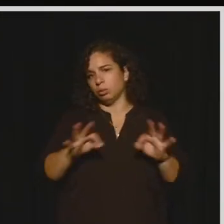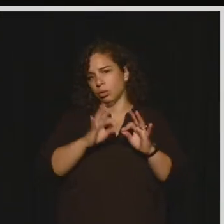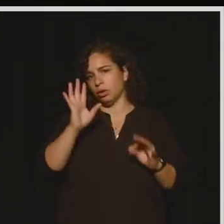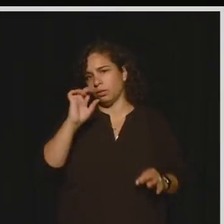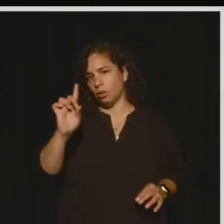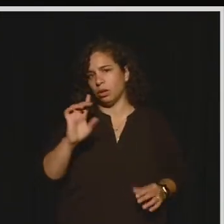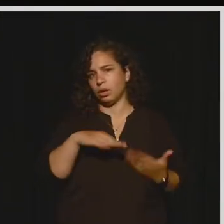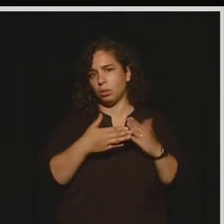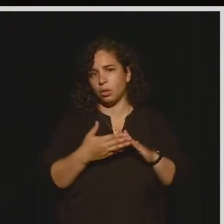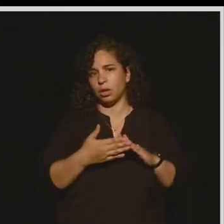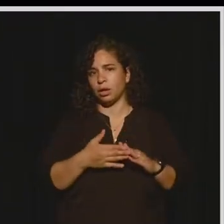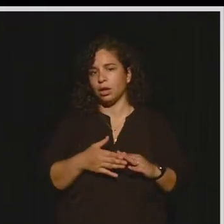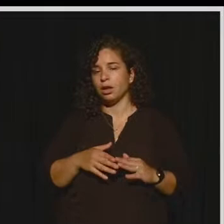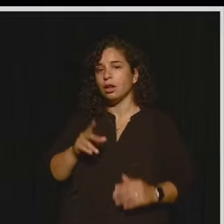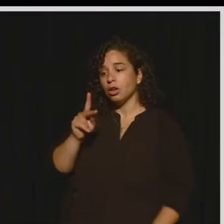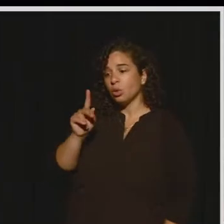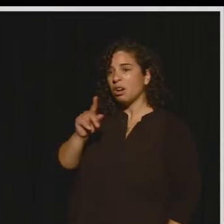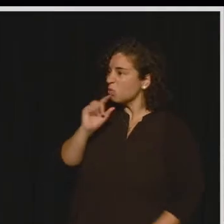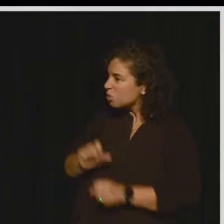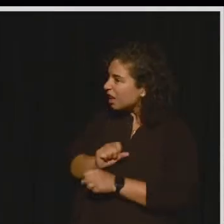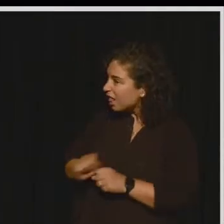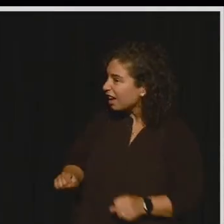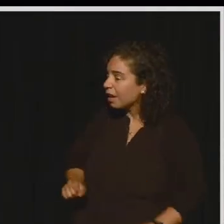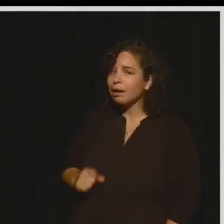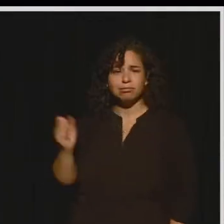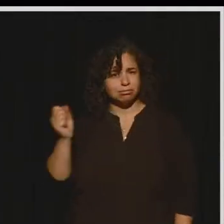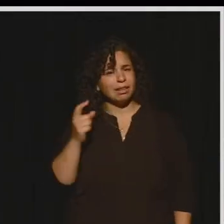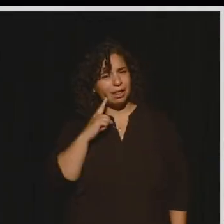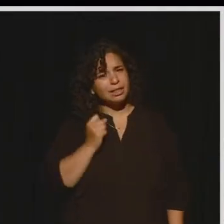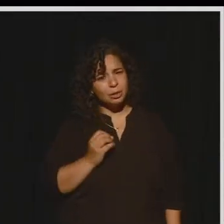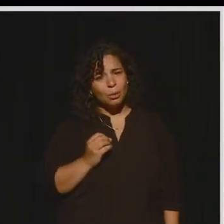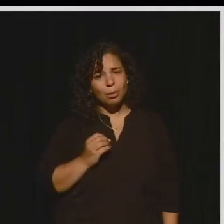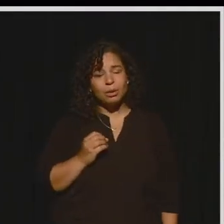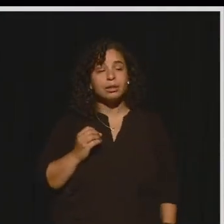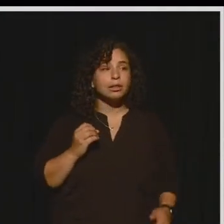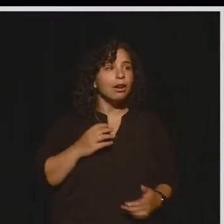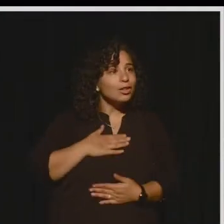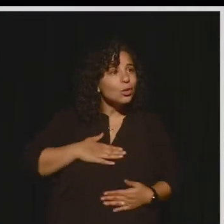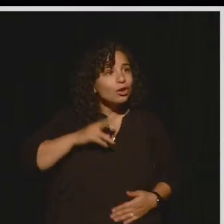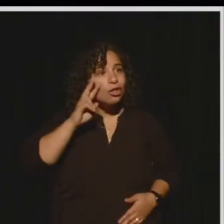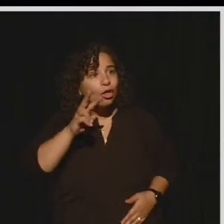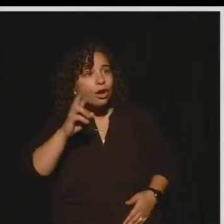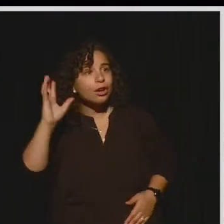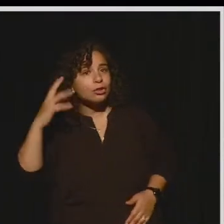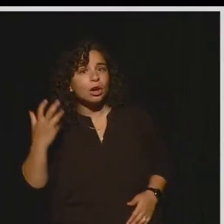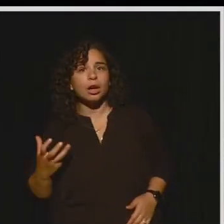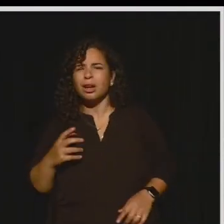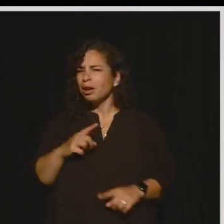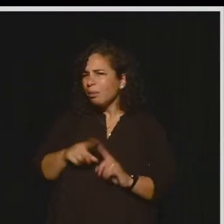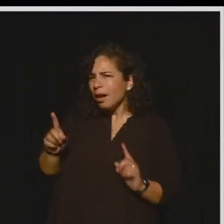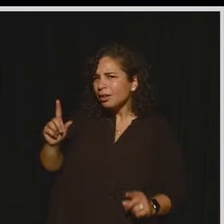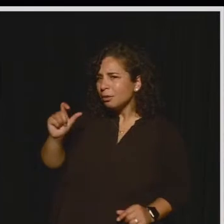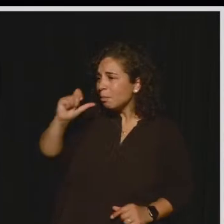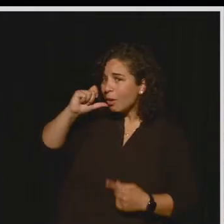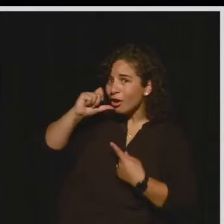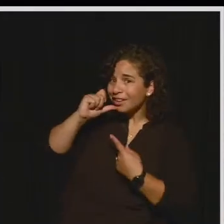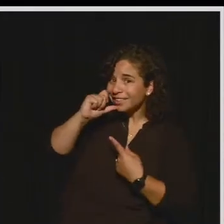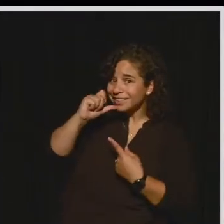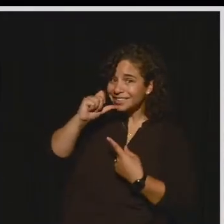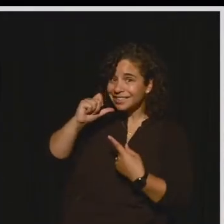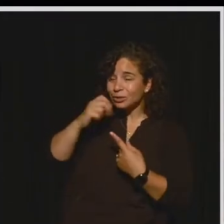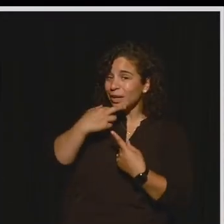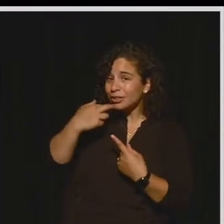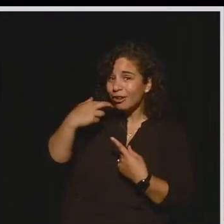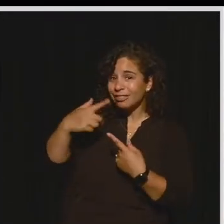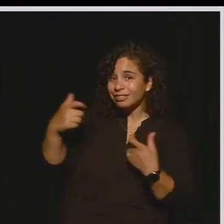so. Really? Yeah. Entertainers and drag queens? Well, bars. And, Bars, okay. Bars and the drag queens, because I